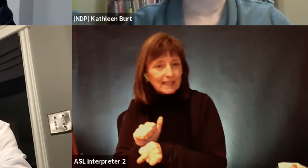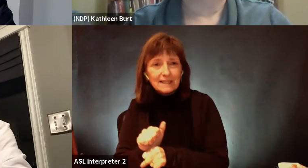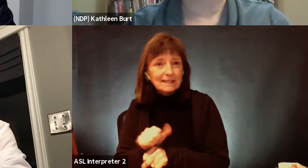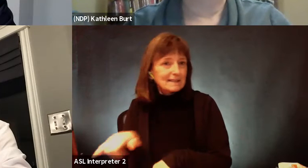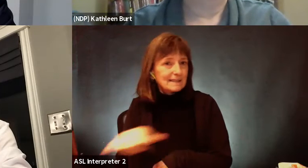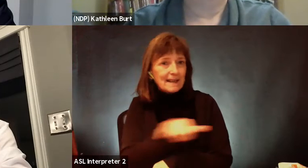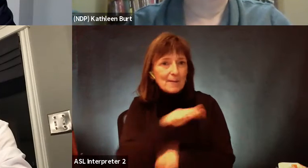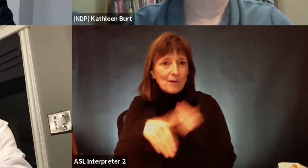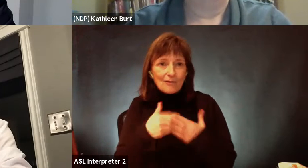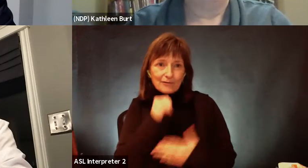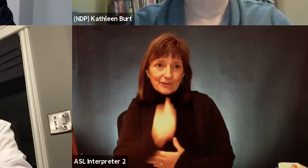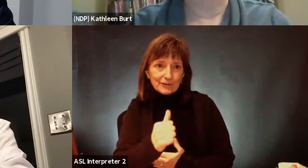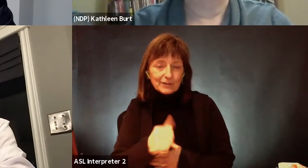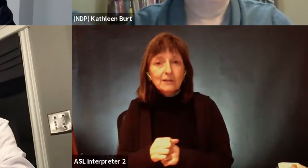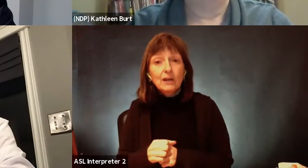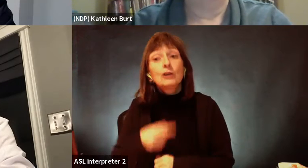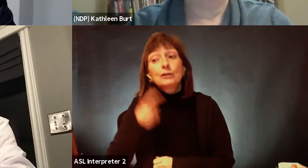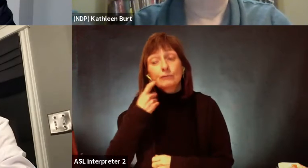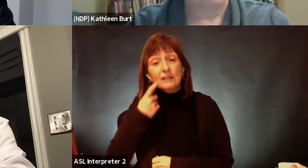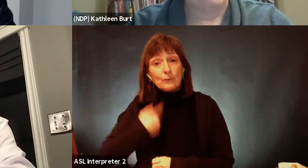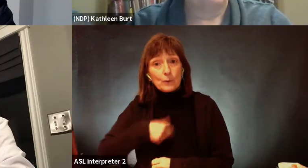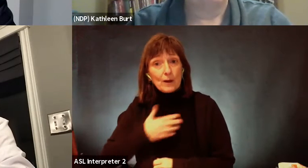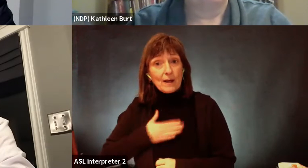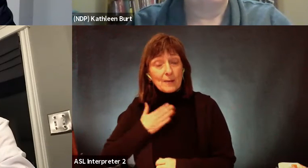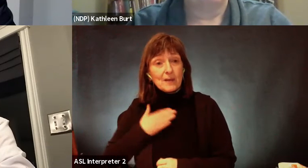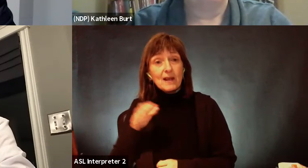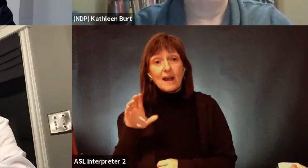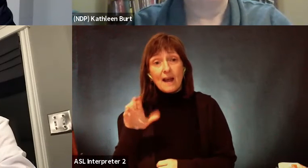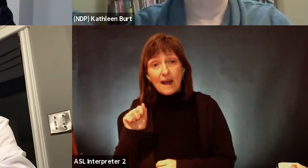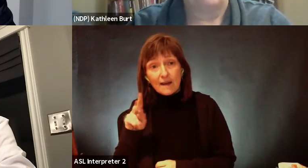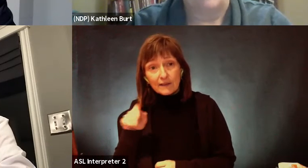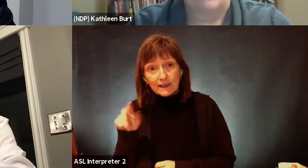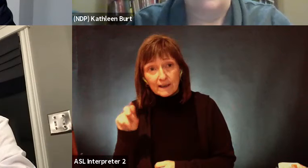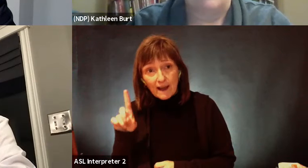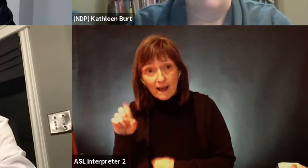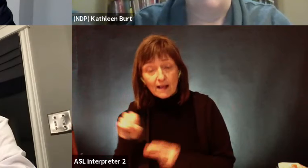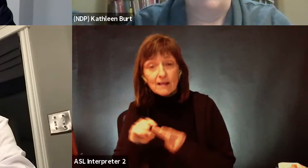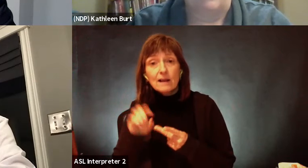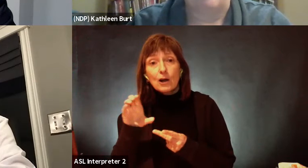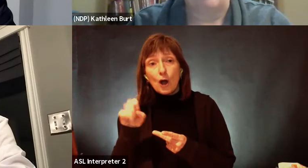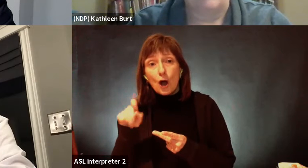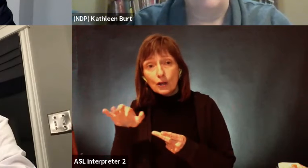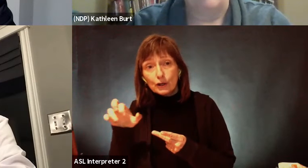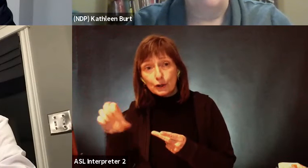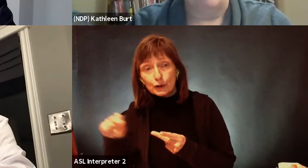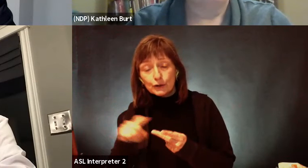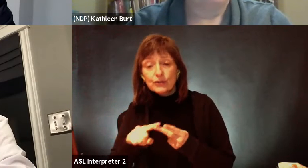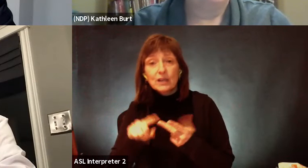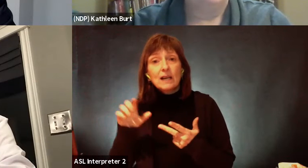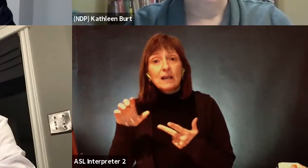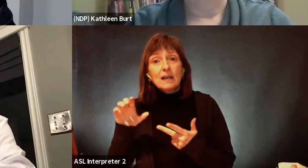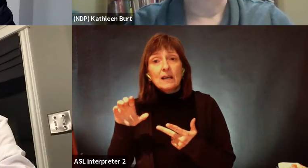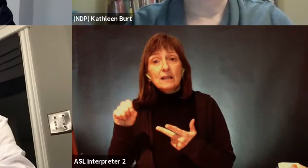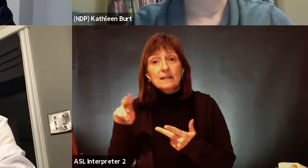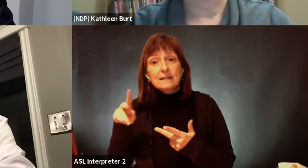why we were very pleased to hear about Avondale, Colliers, Conception Harbor, and Harbor,